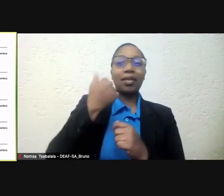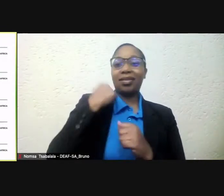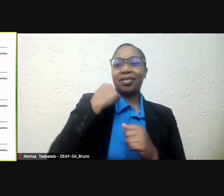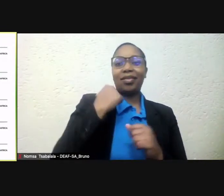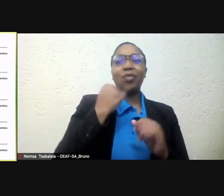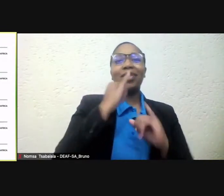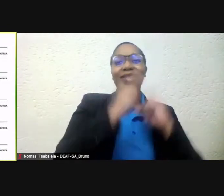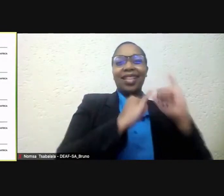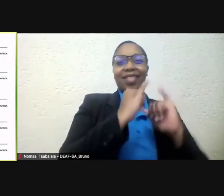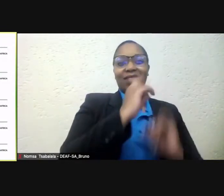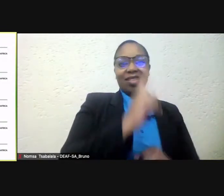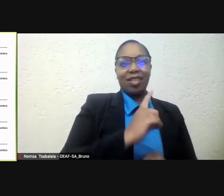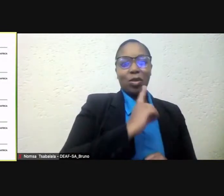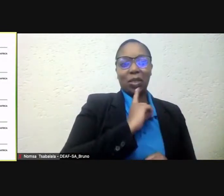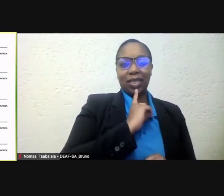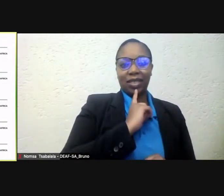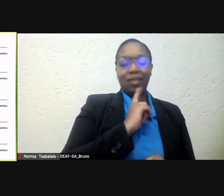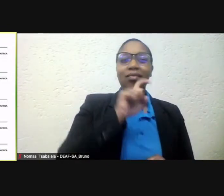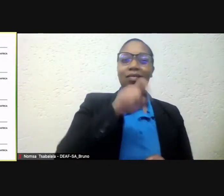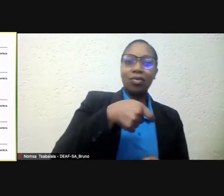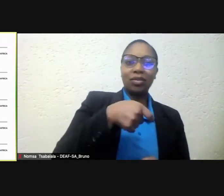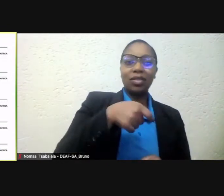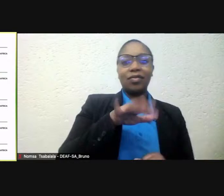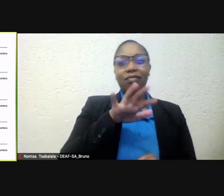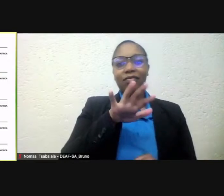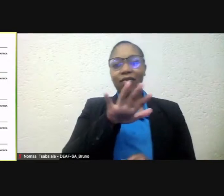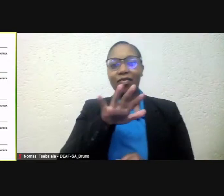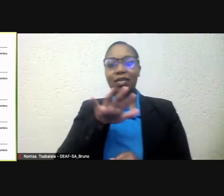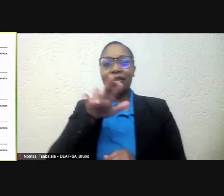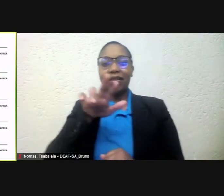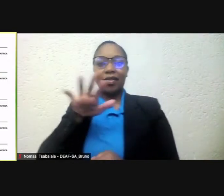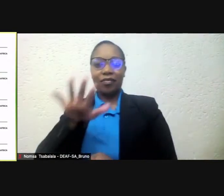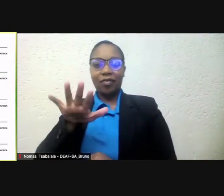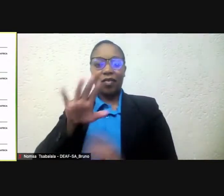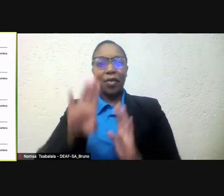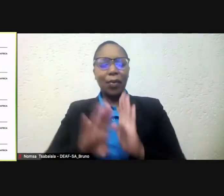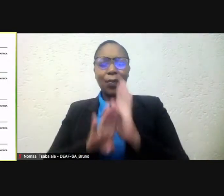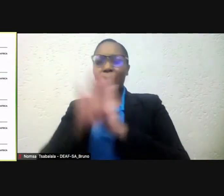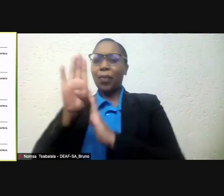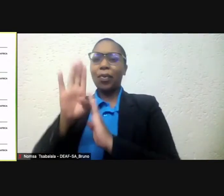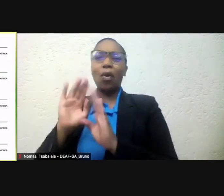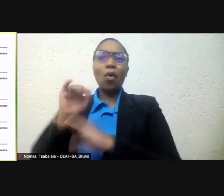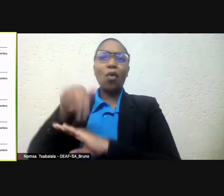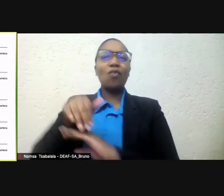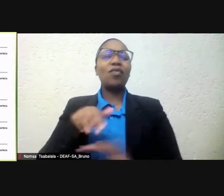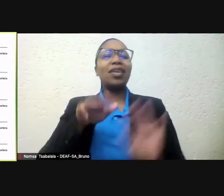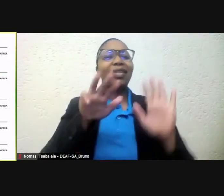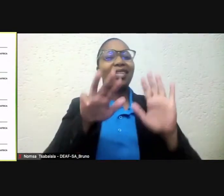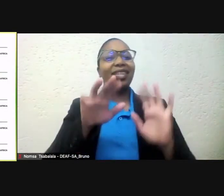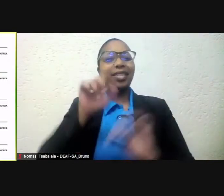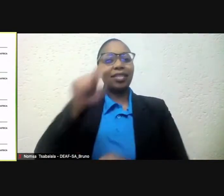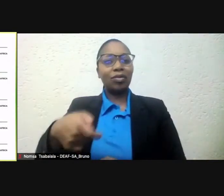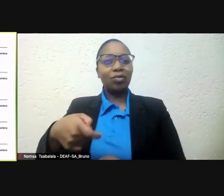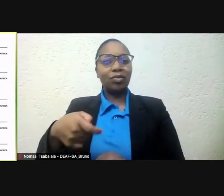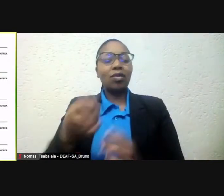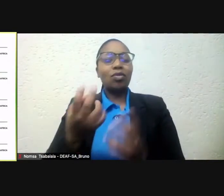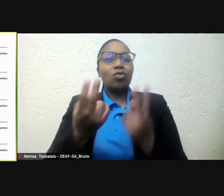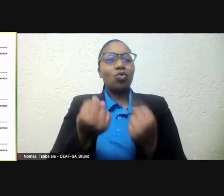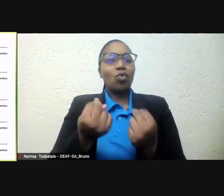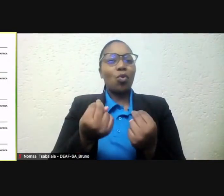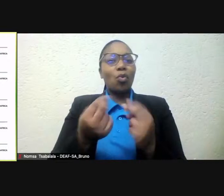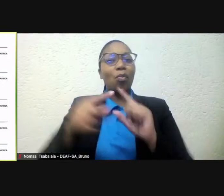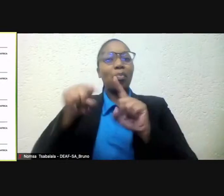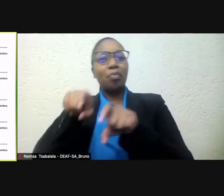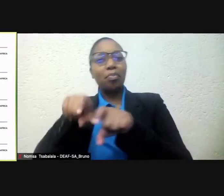11,535 yesterday afternoon, a rise of just over 9,000 new cases per day within 7